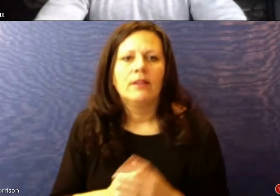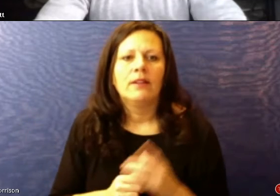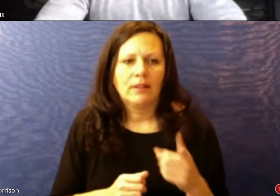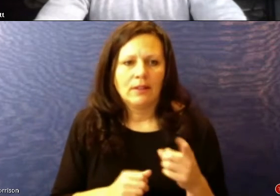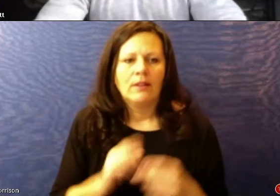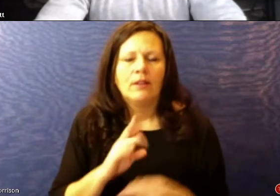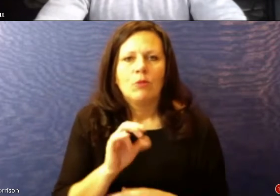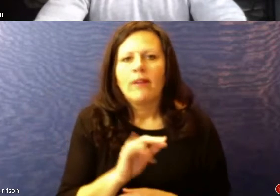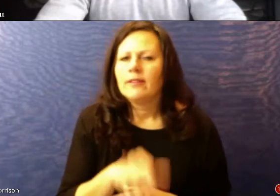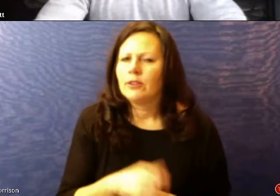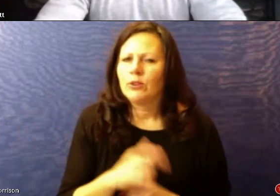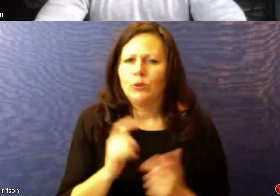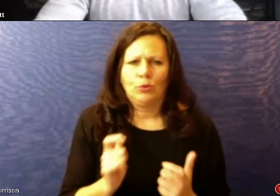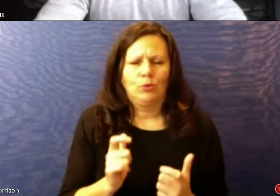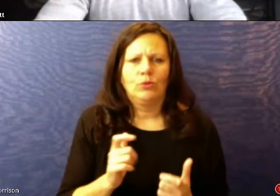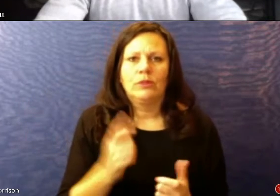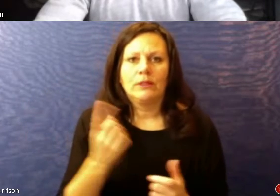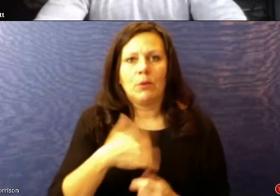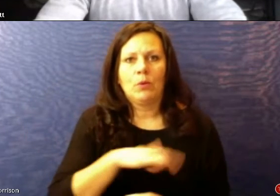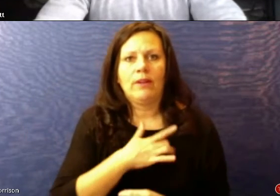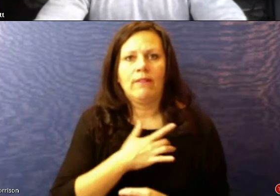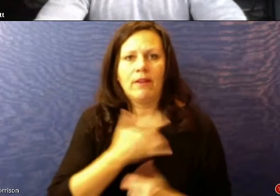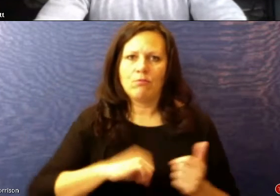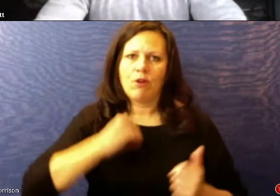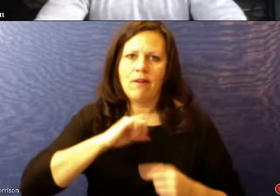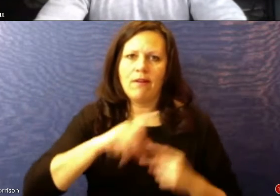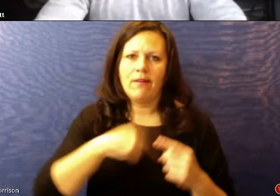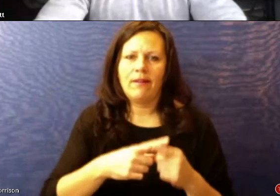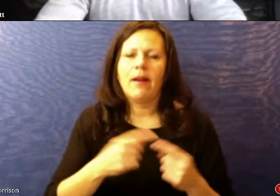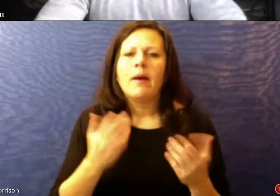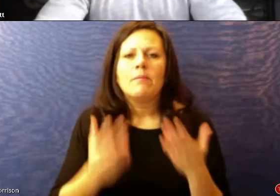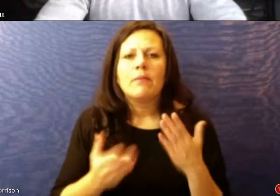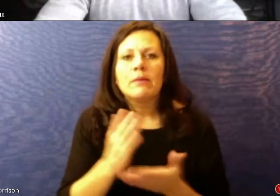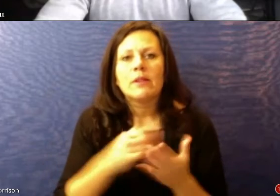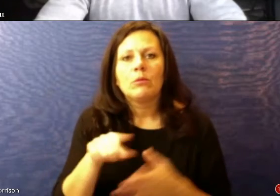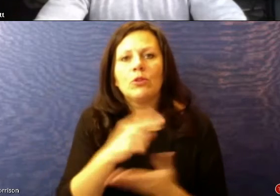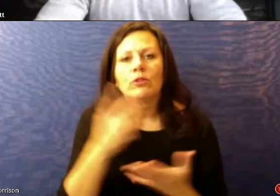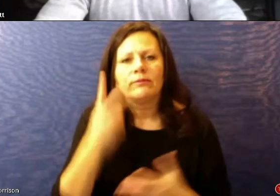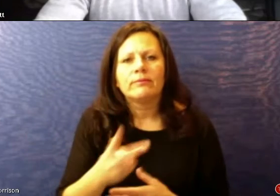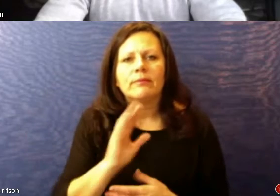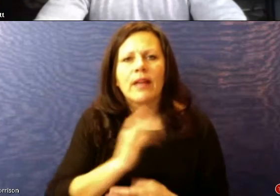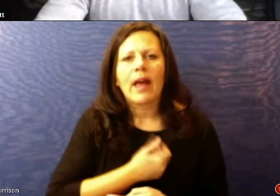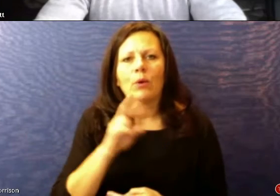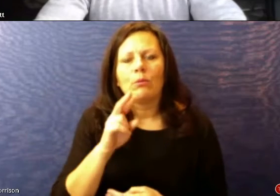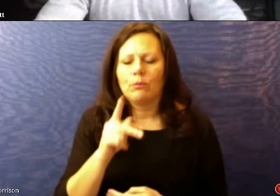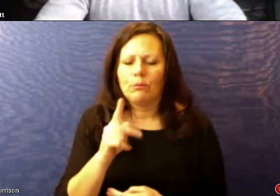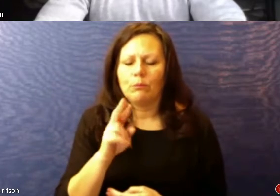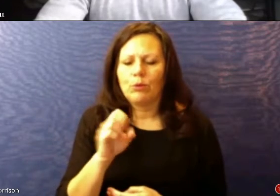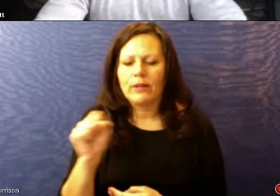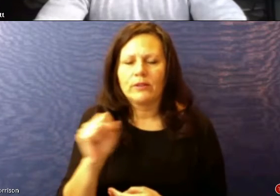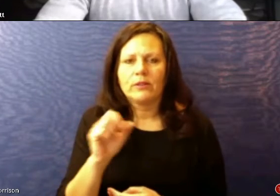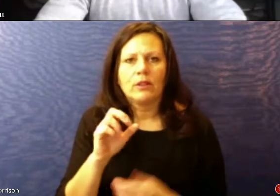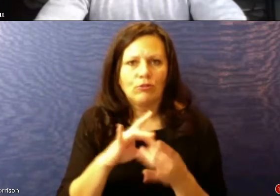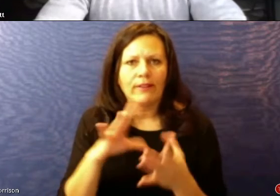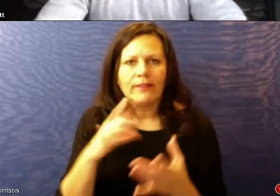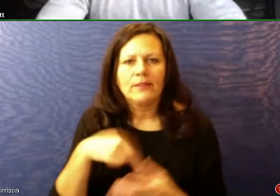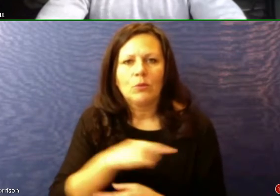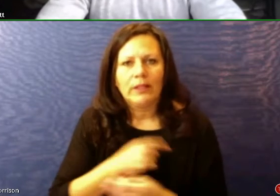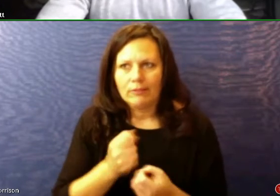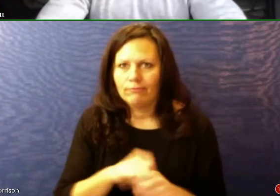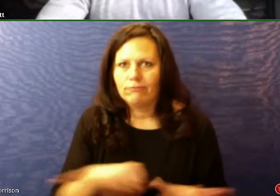of. Many of you may have seen in our press release that we launched a few months ago, which was like 6 pages